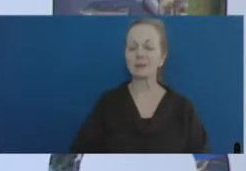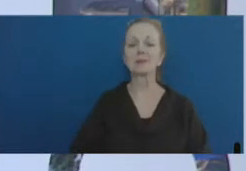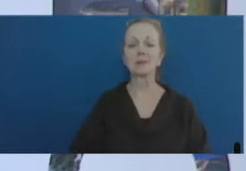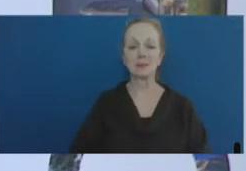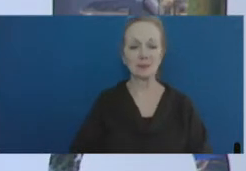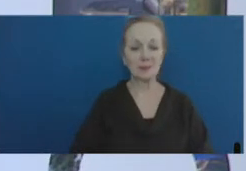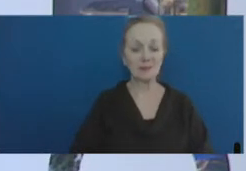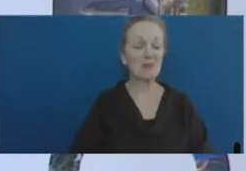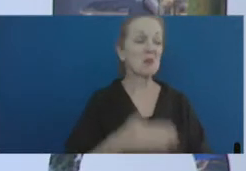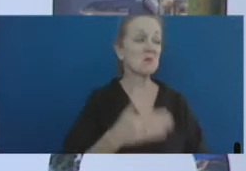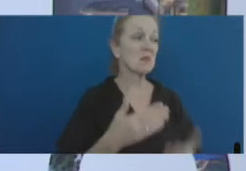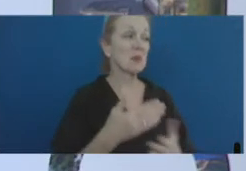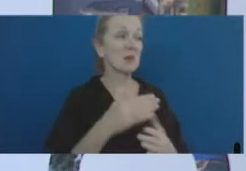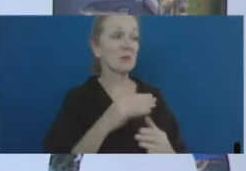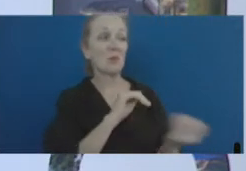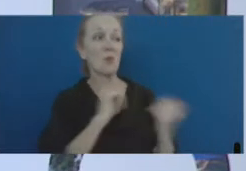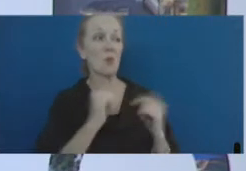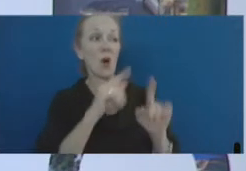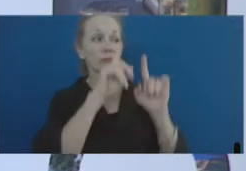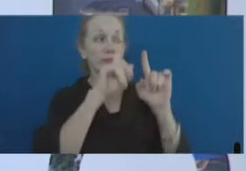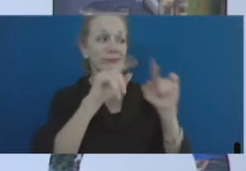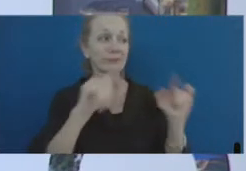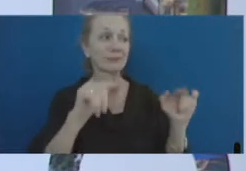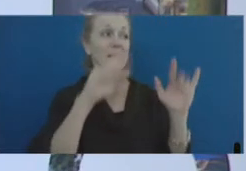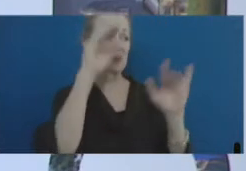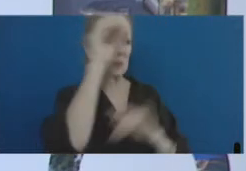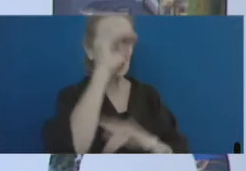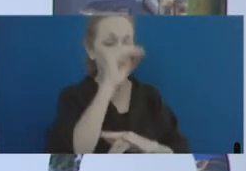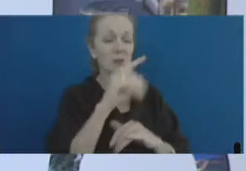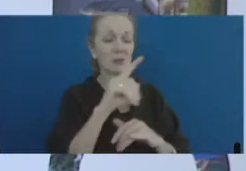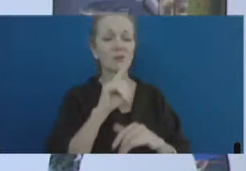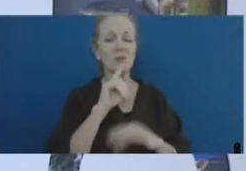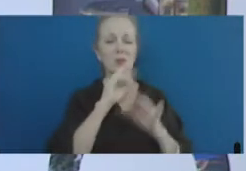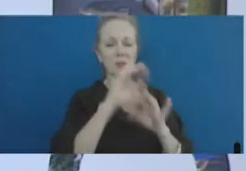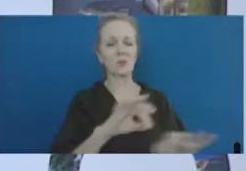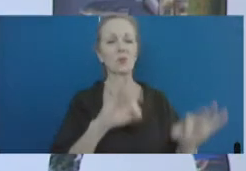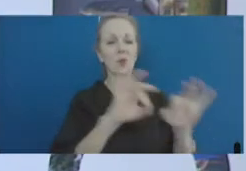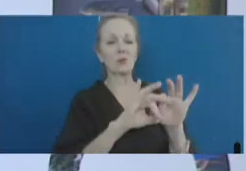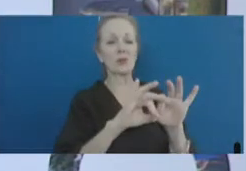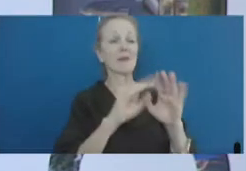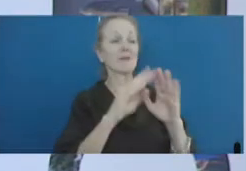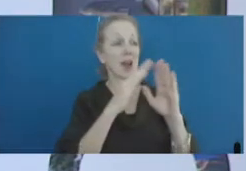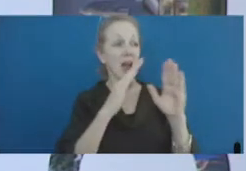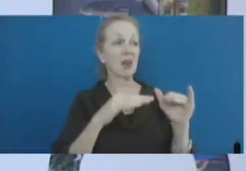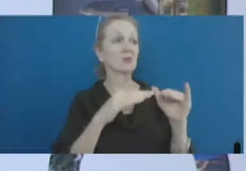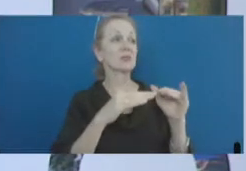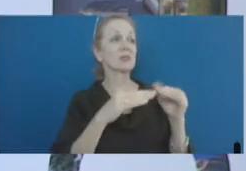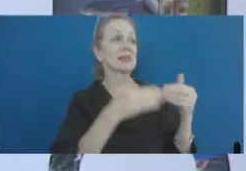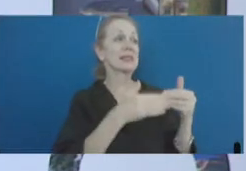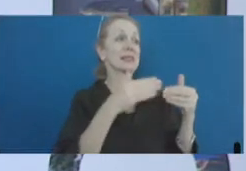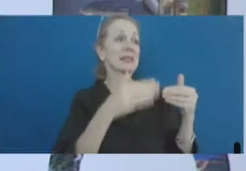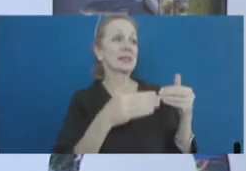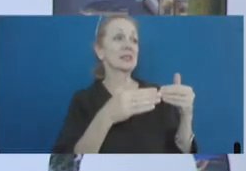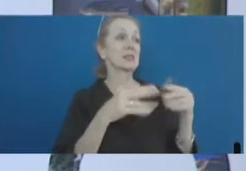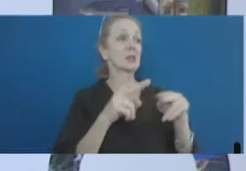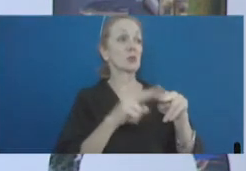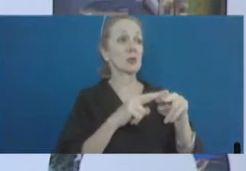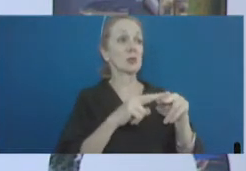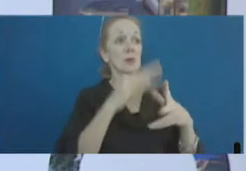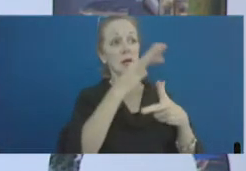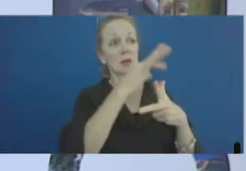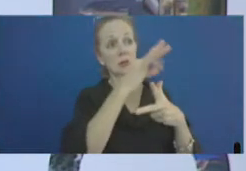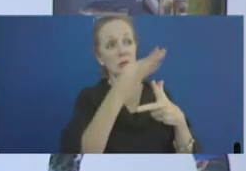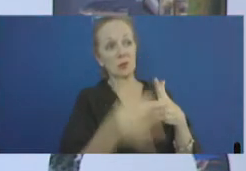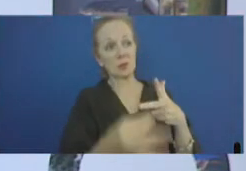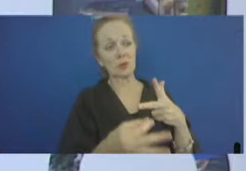like, but I do think that it is very important to have housing next to transportation options. And